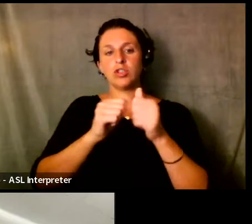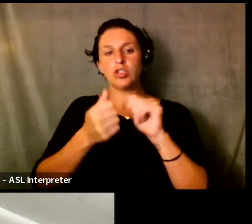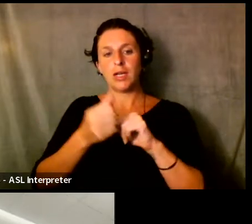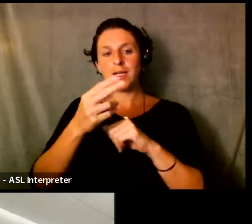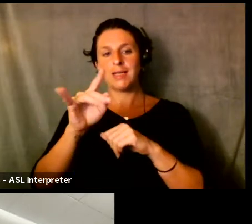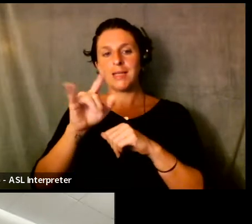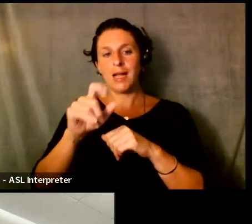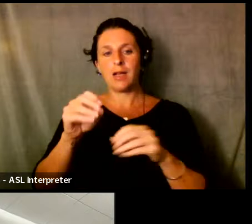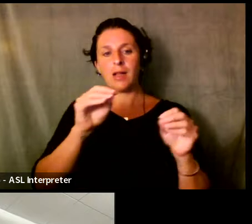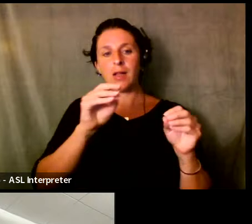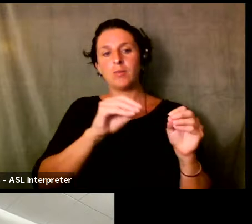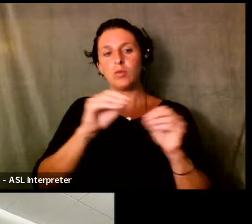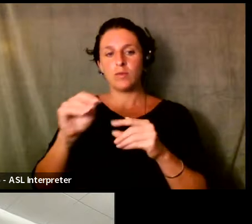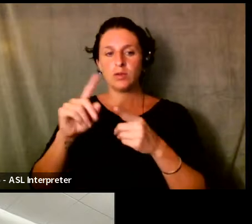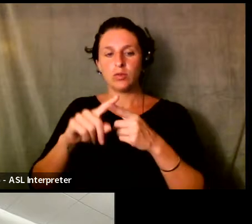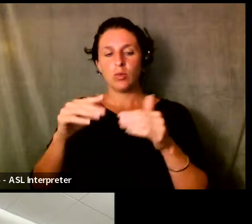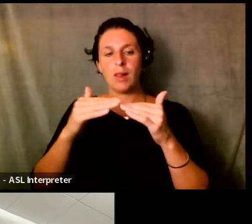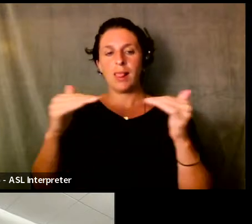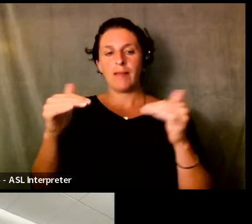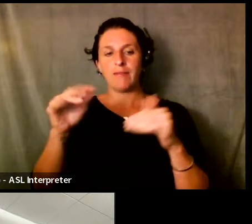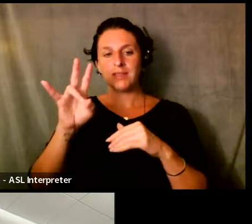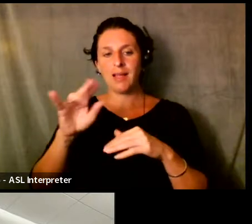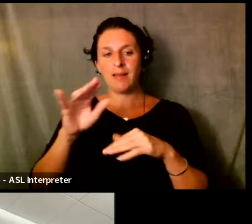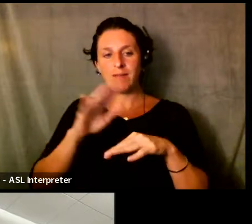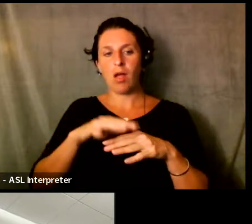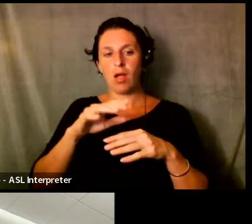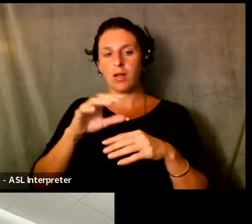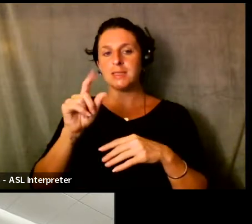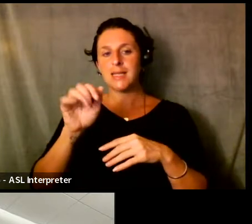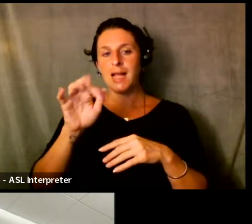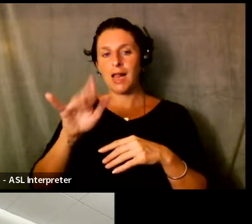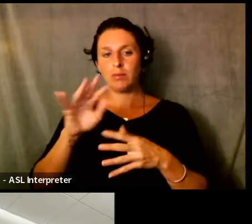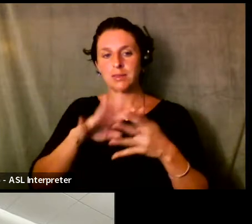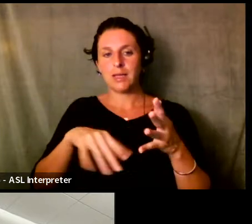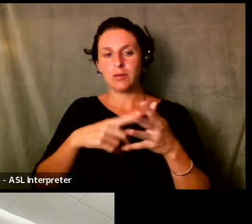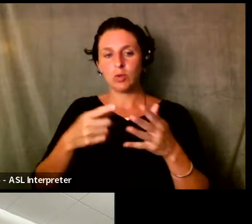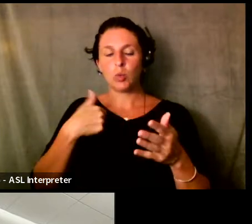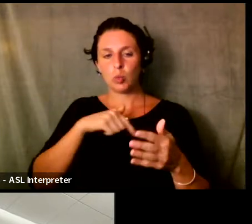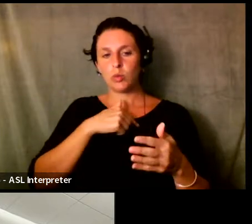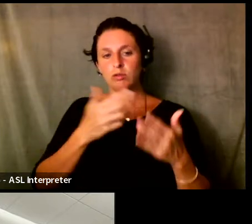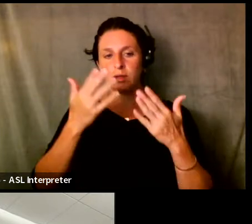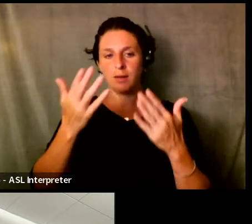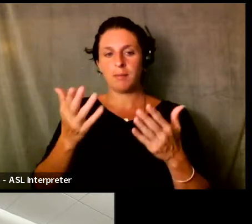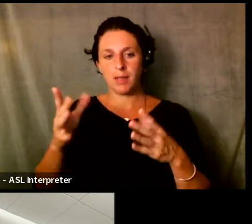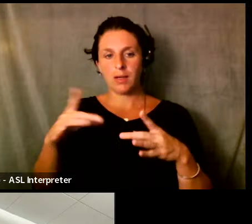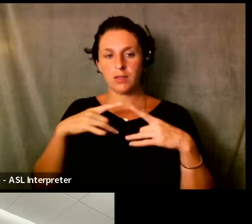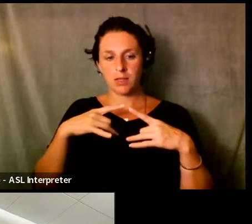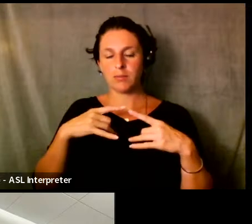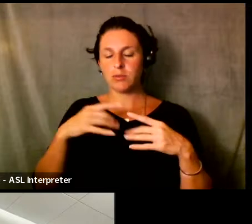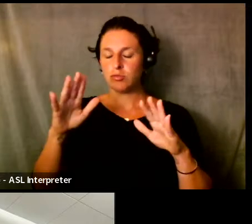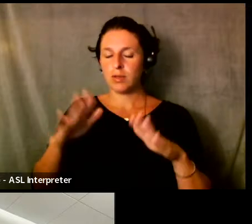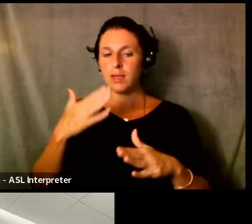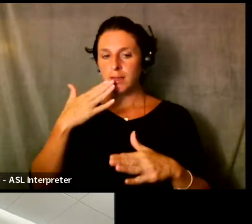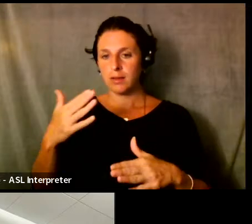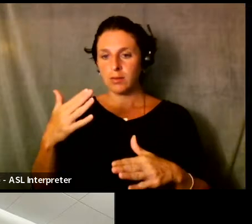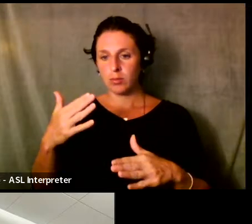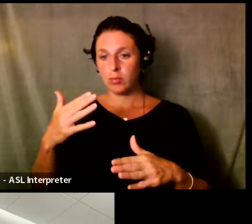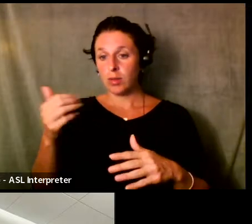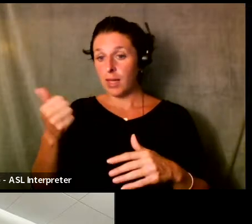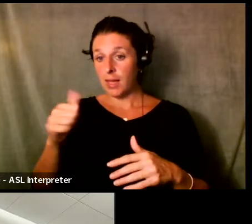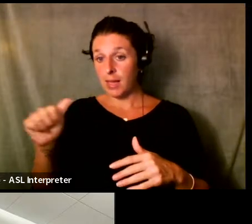movement to level 7 on the salary schedule. We recommend adoption. Great, thank you. Approval. Are there